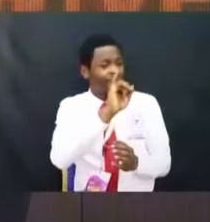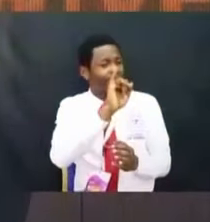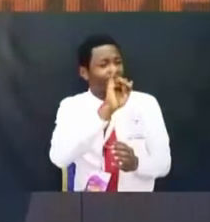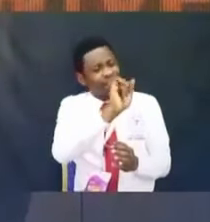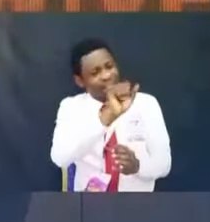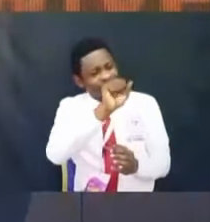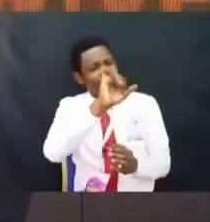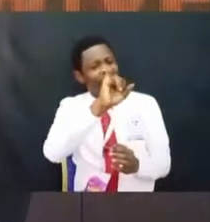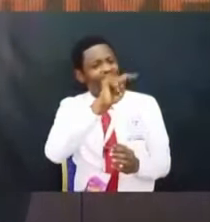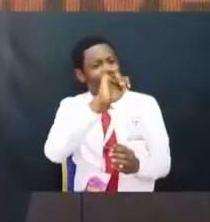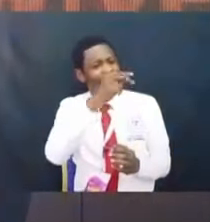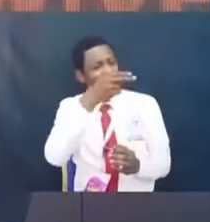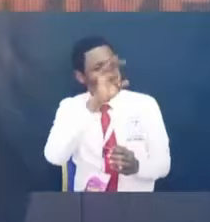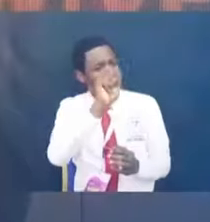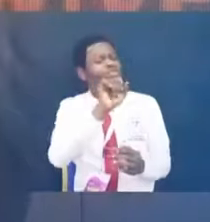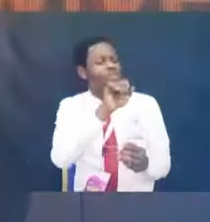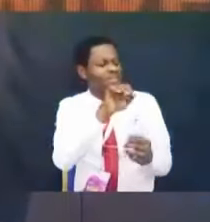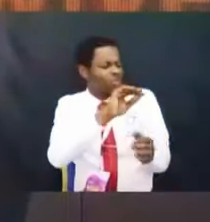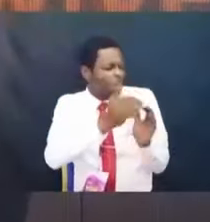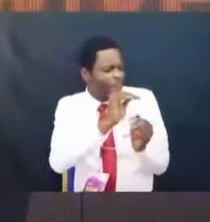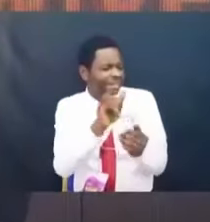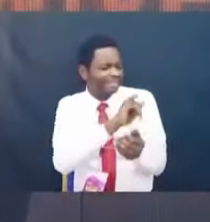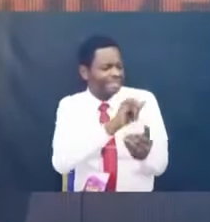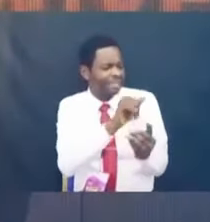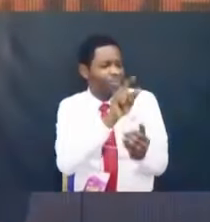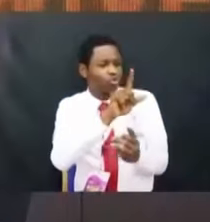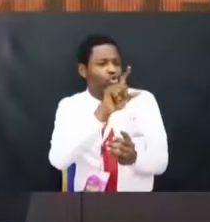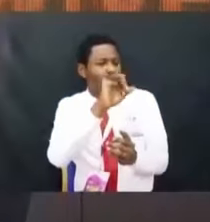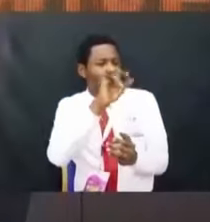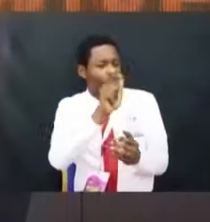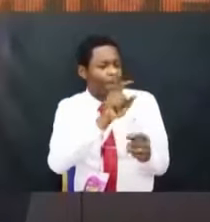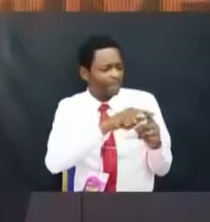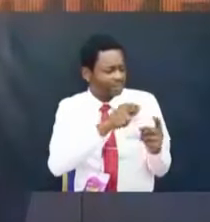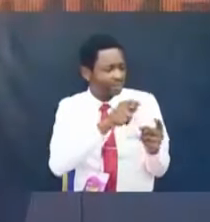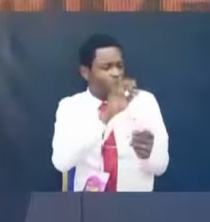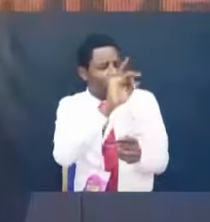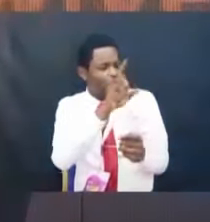a loyal person will not withdraw from you, no matter the circumstances.